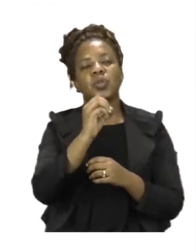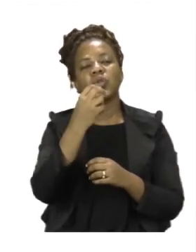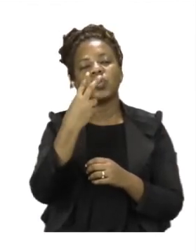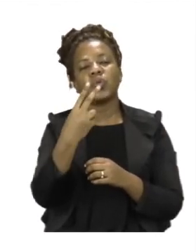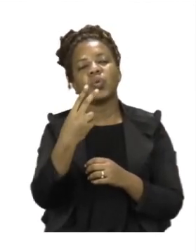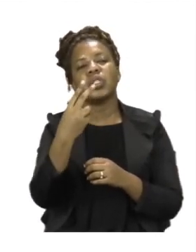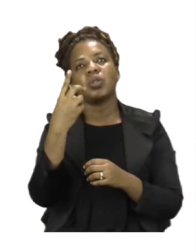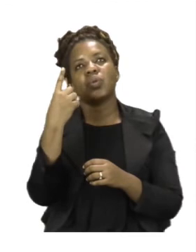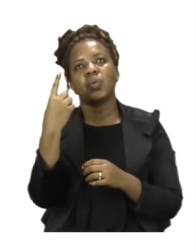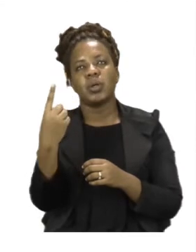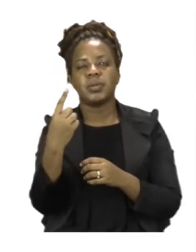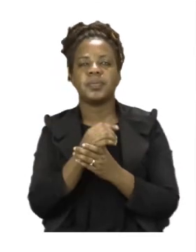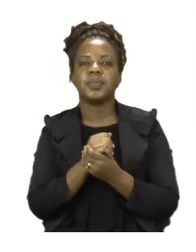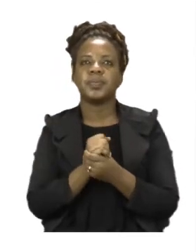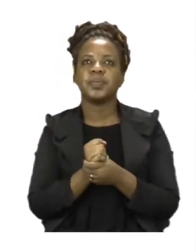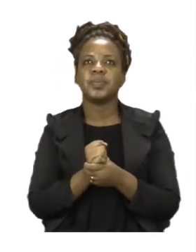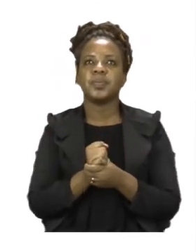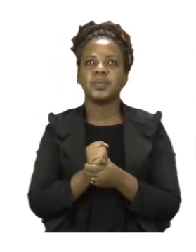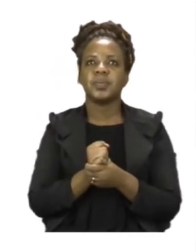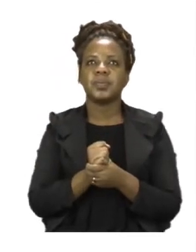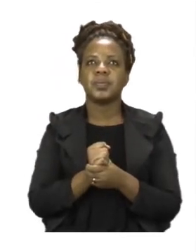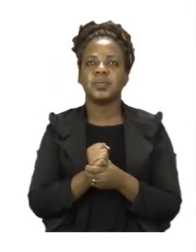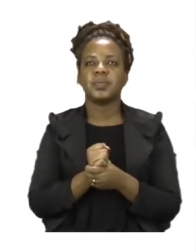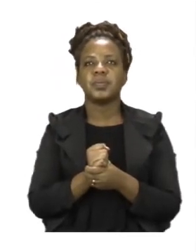26 March